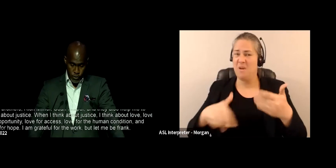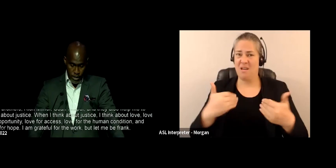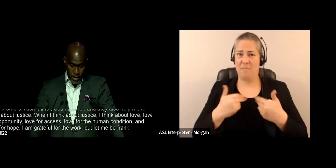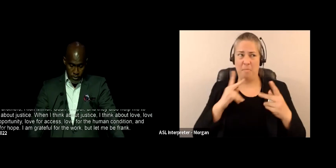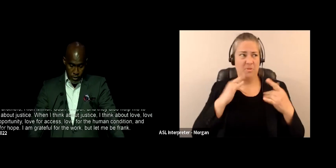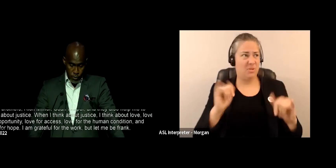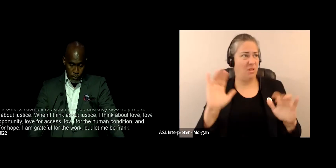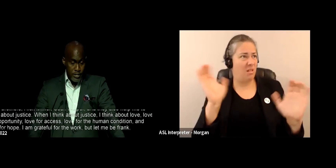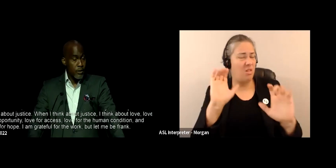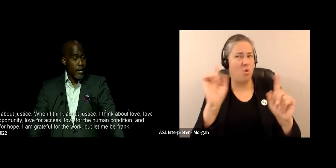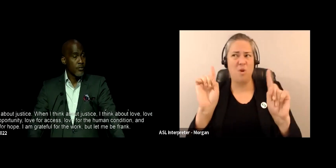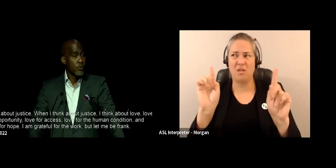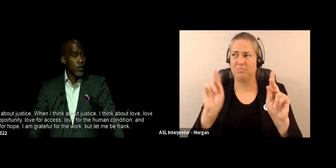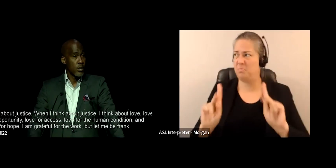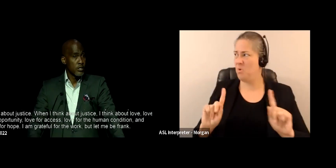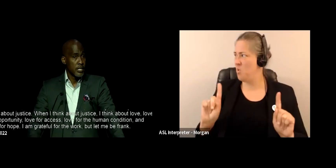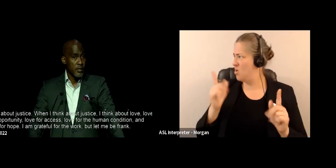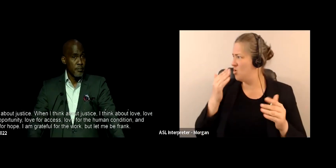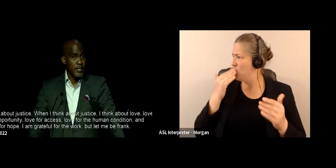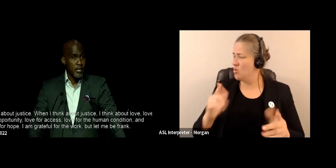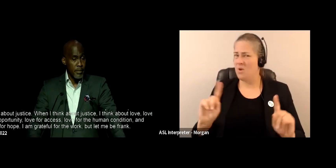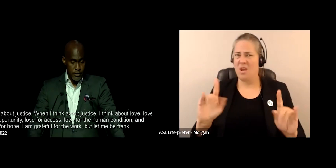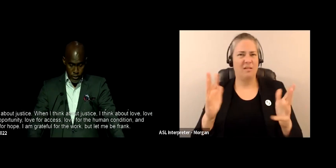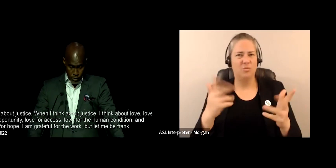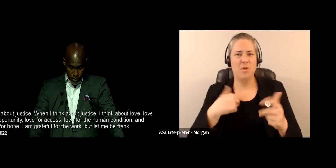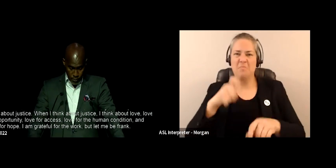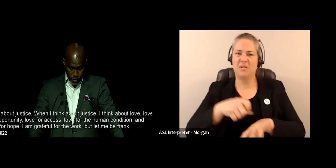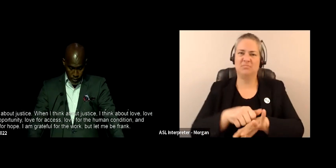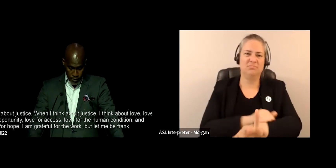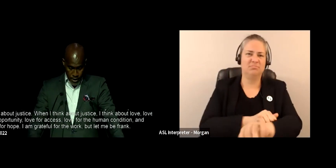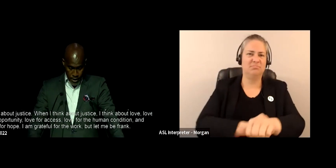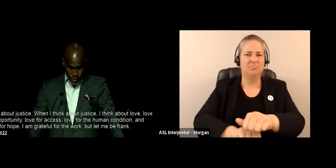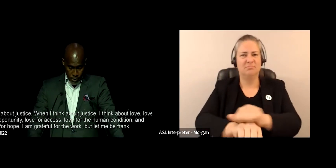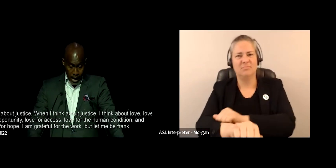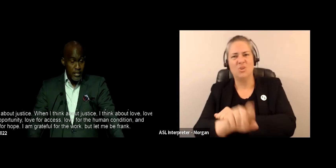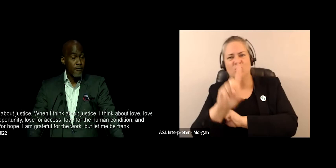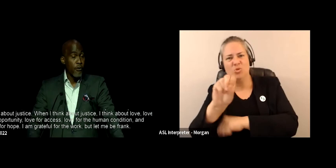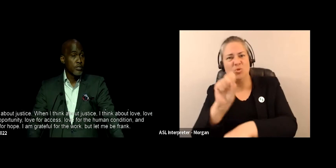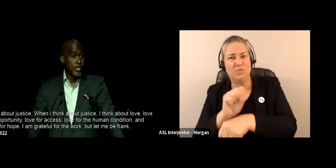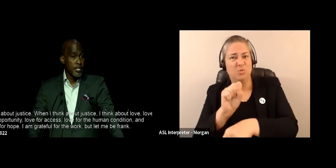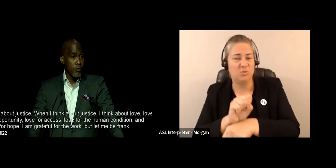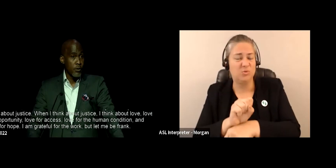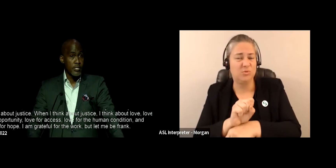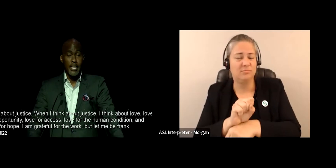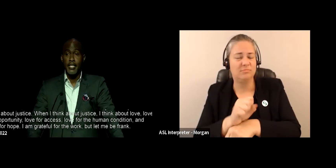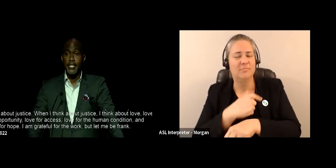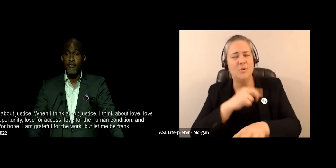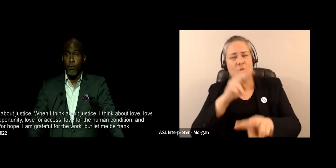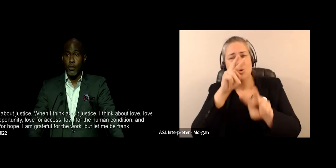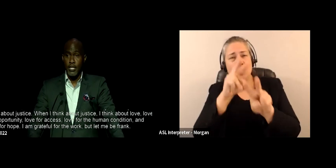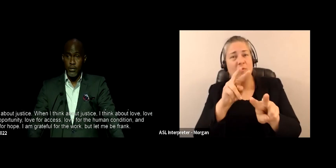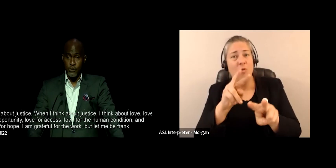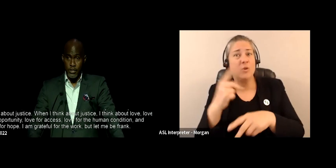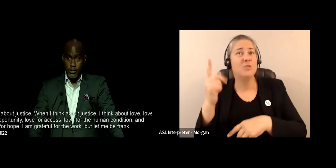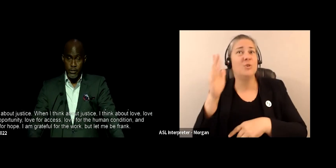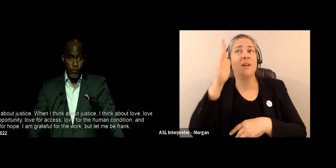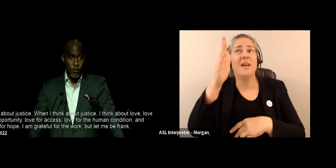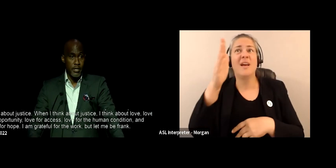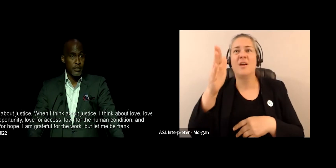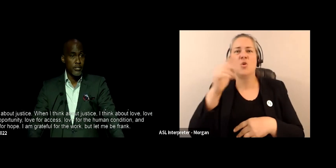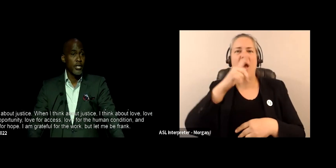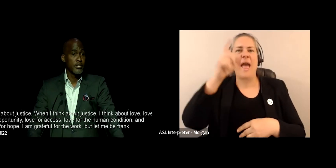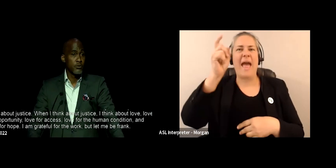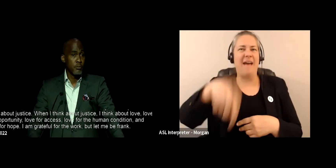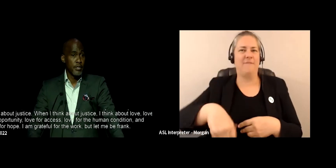this world. So we still have to roll our sleeves up and be committed to doing that work. So I look forward to the day where there's not a need for a social justice